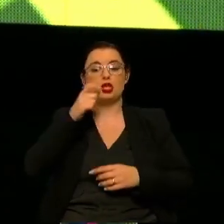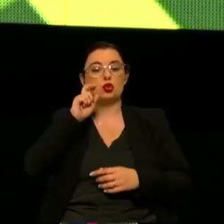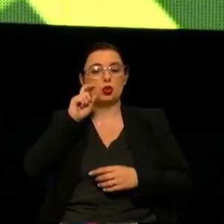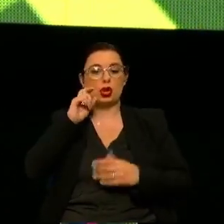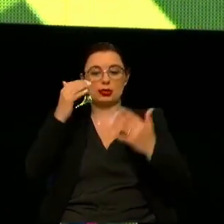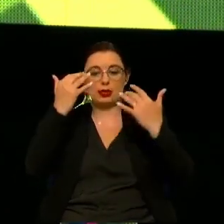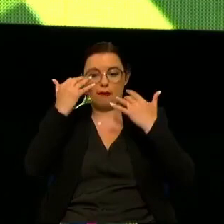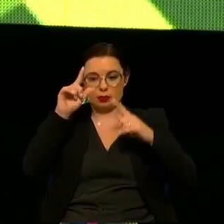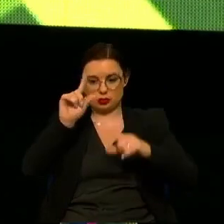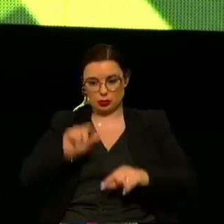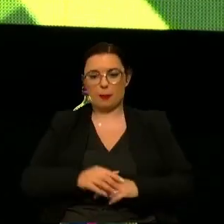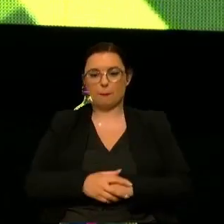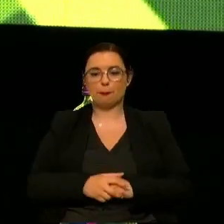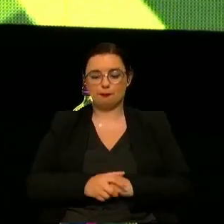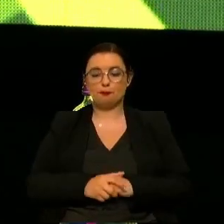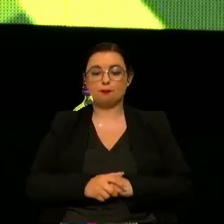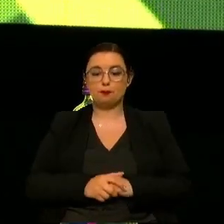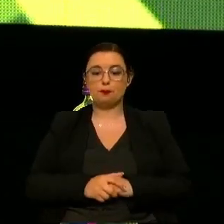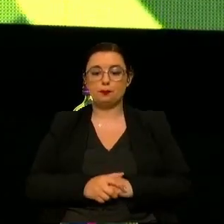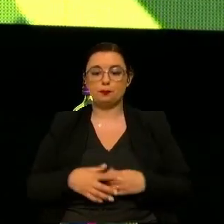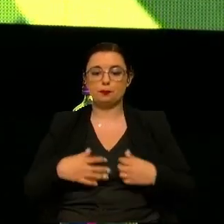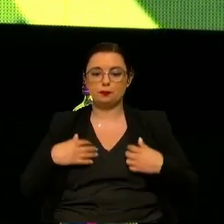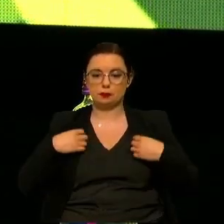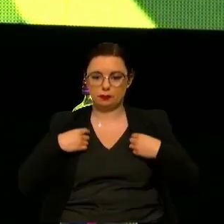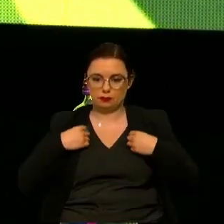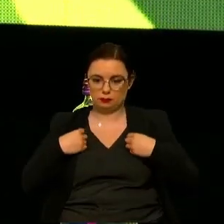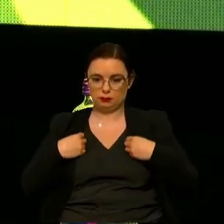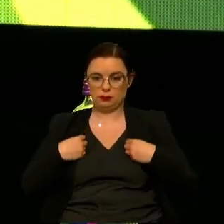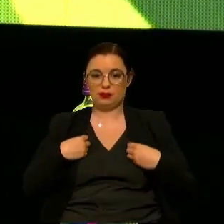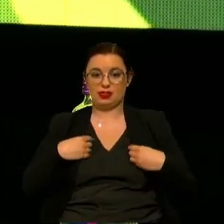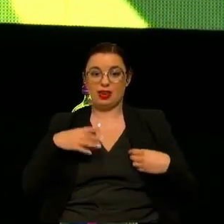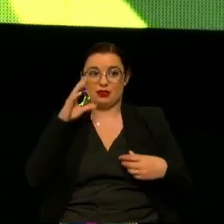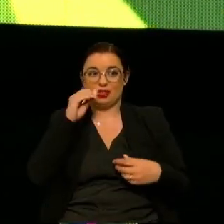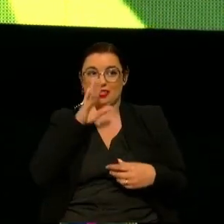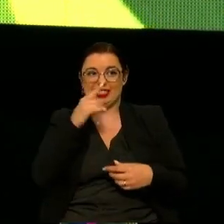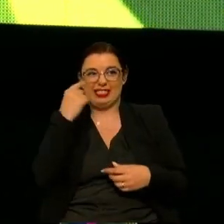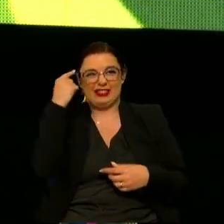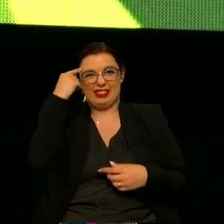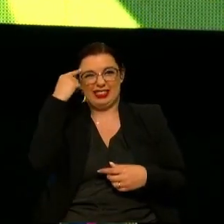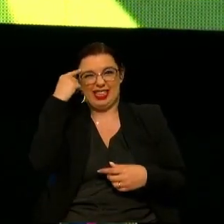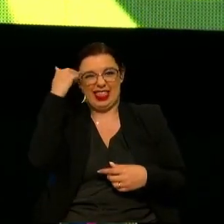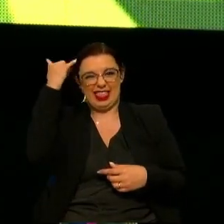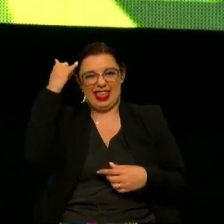in telecommunications and the information